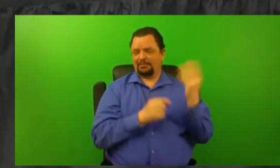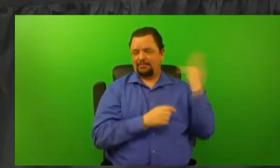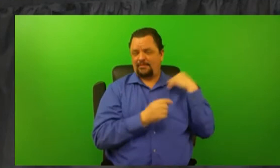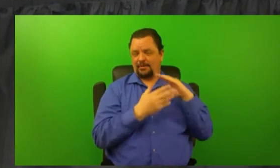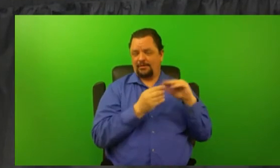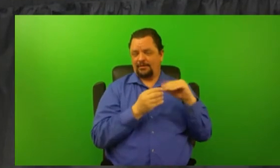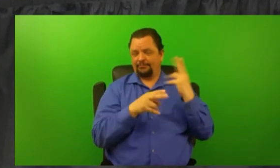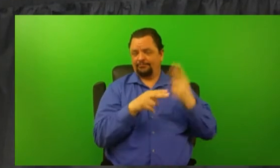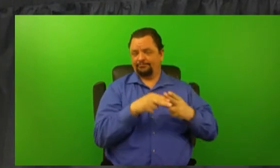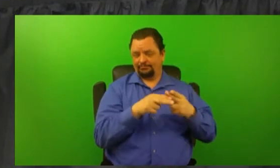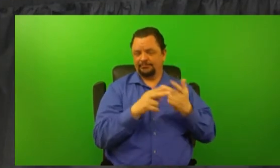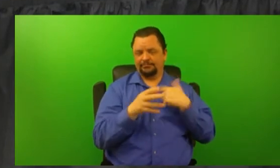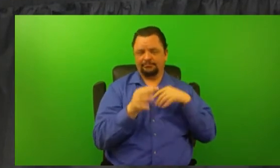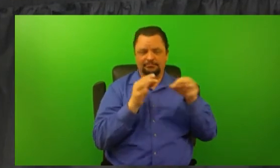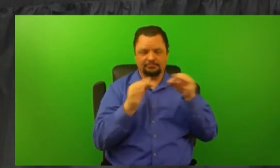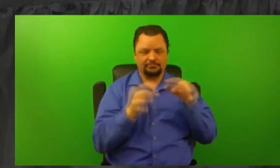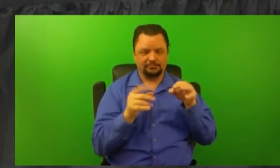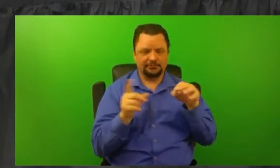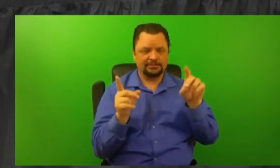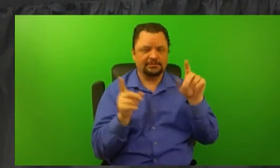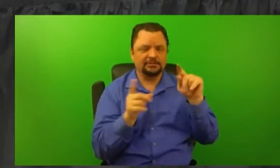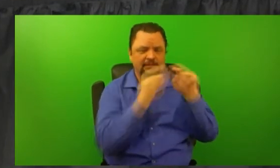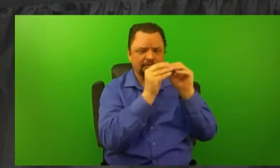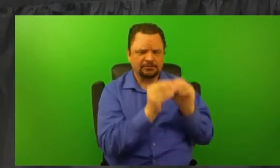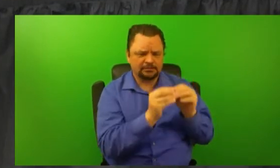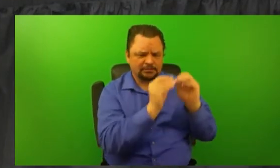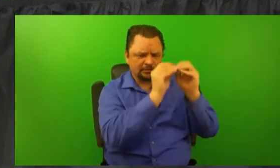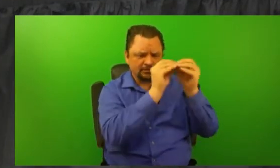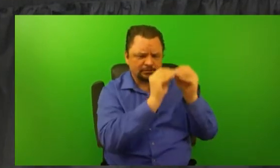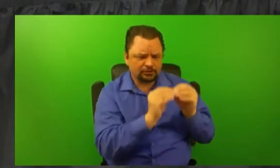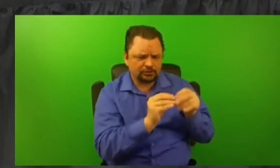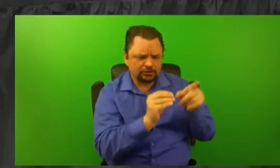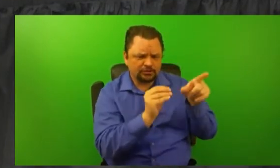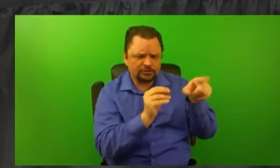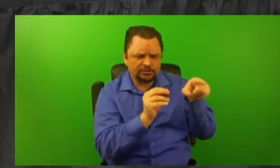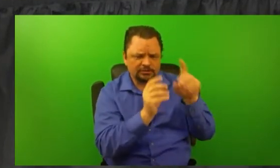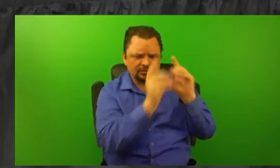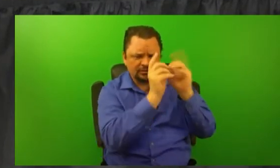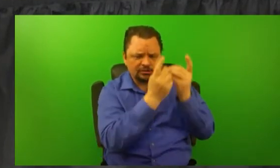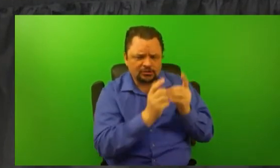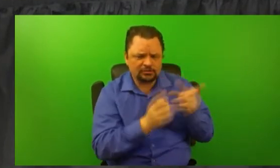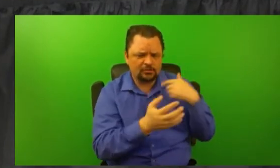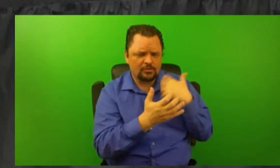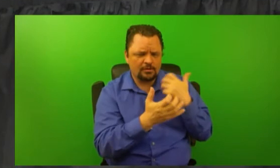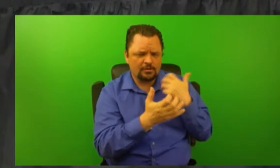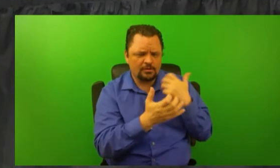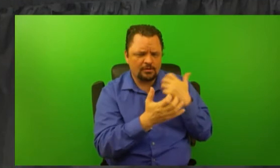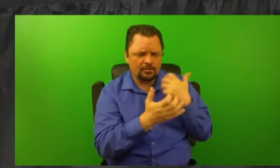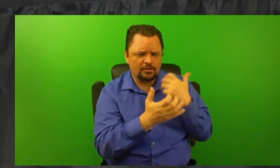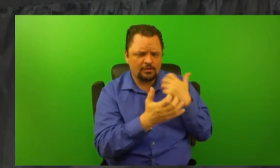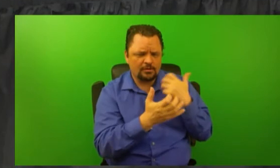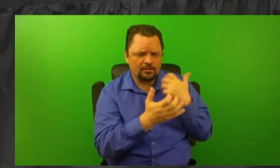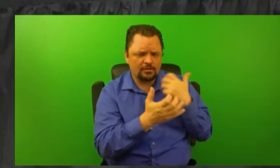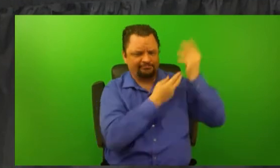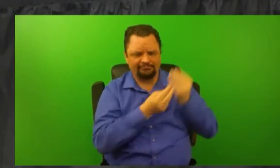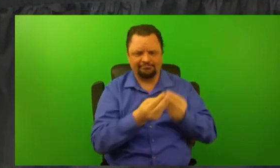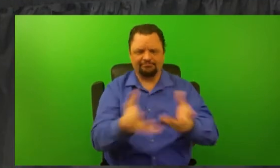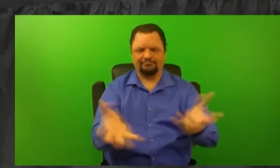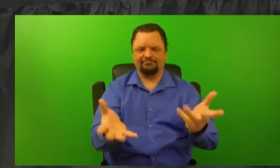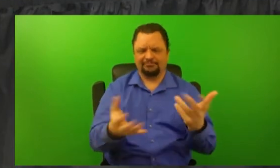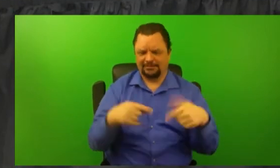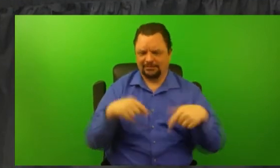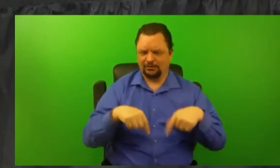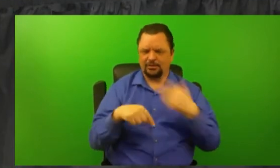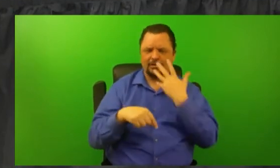many, not only here in Colorado, but I think it's received some notoriety, if you will, beyond